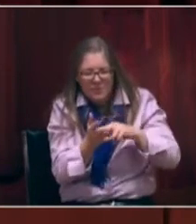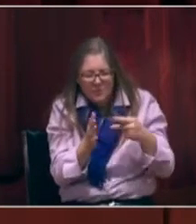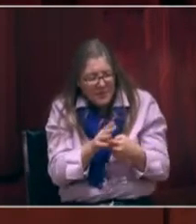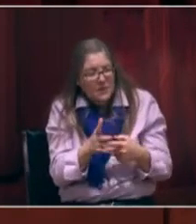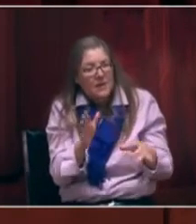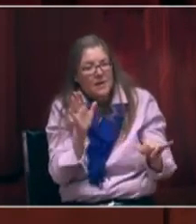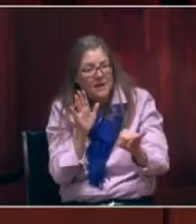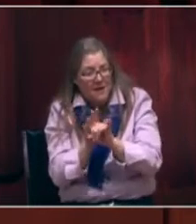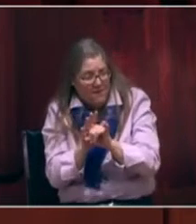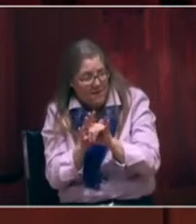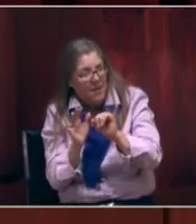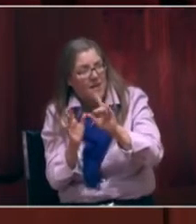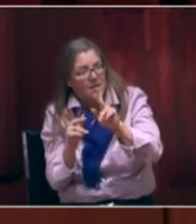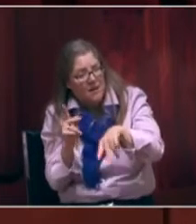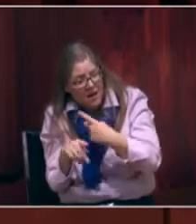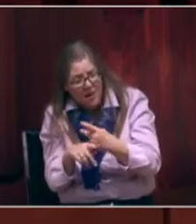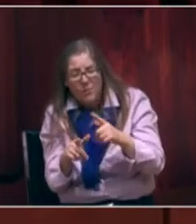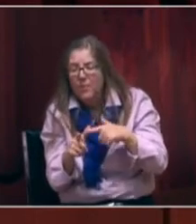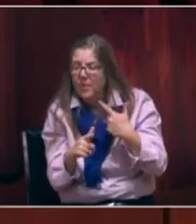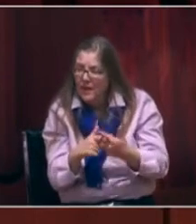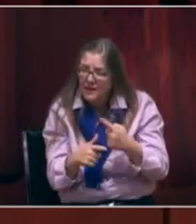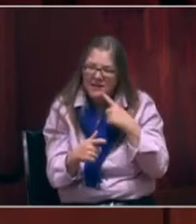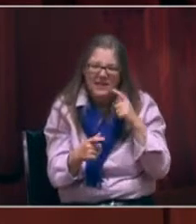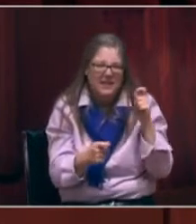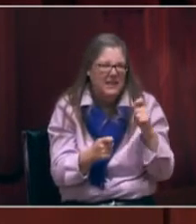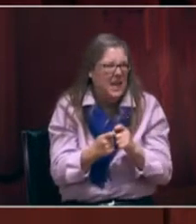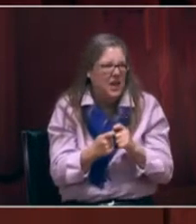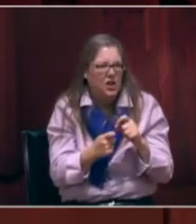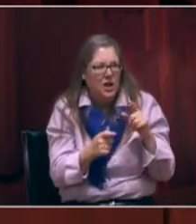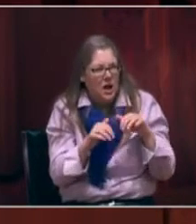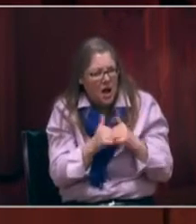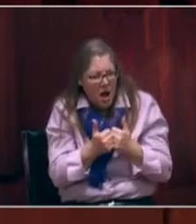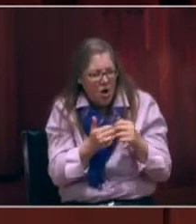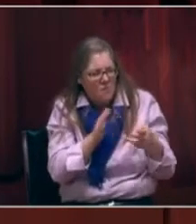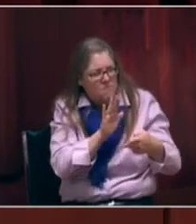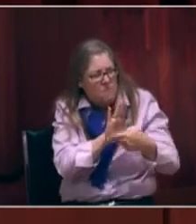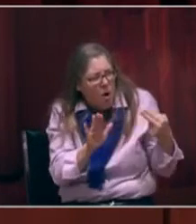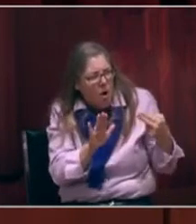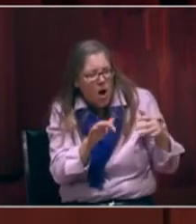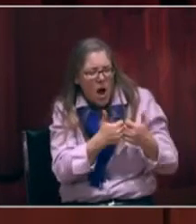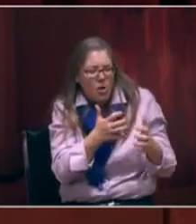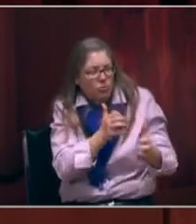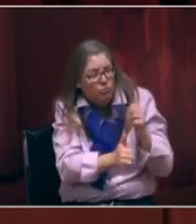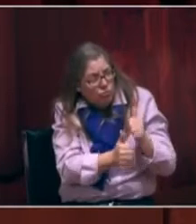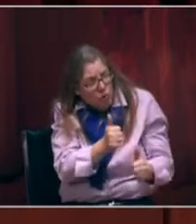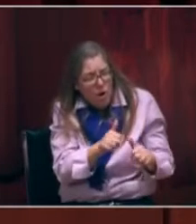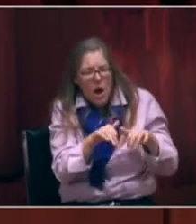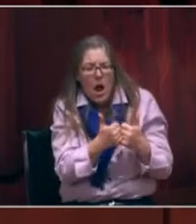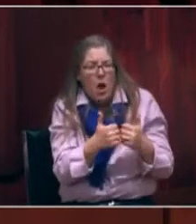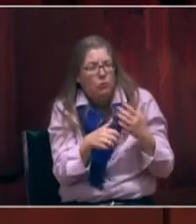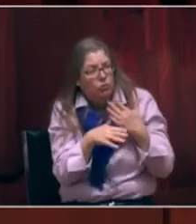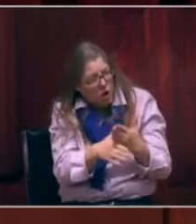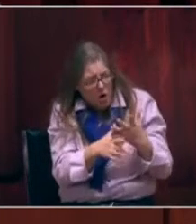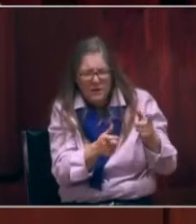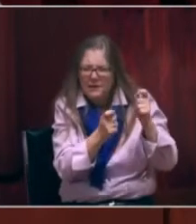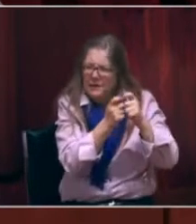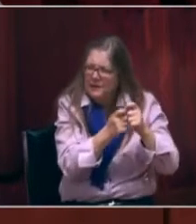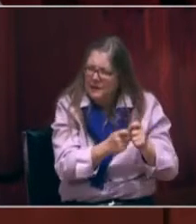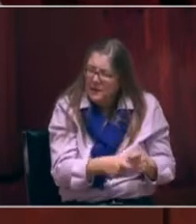information type and they said, you know what, this is exactly how it should be marked and destroyed or even shared throughout the government. A good example